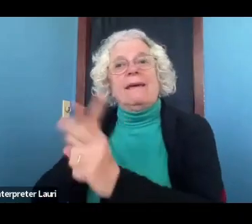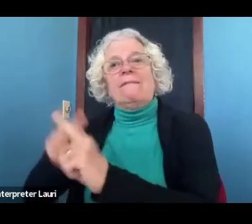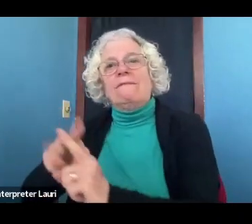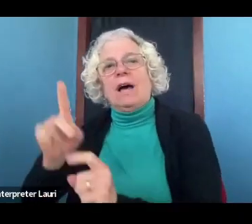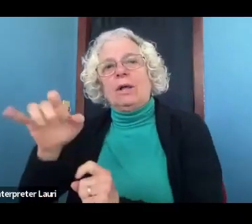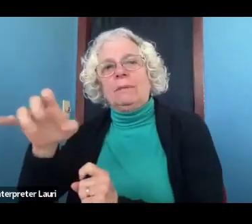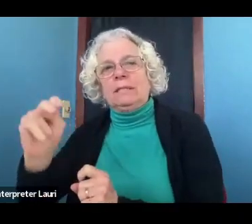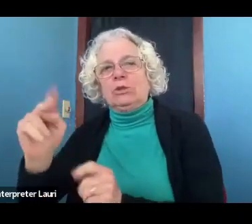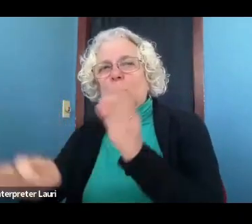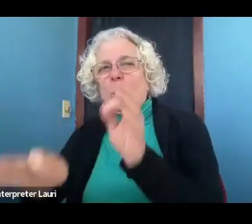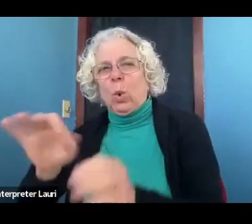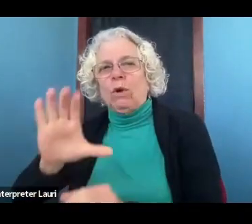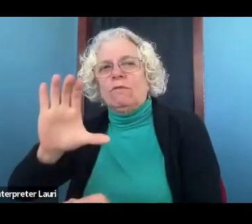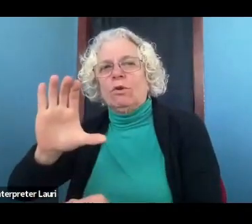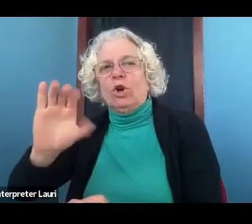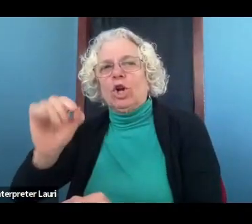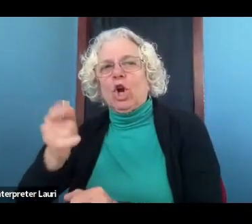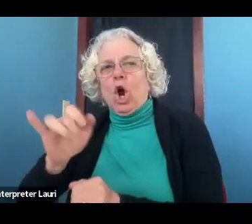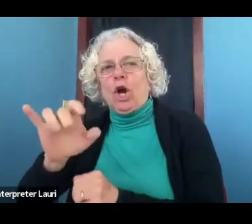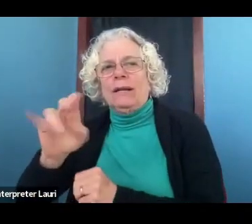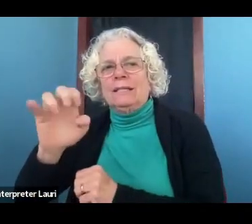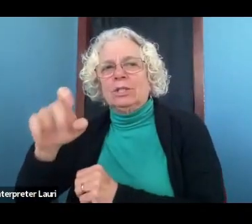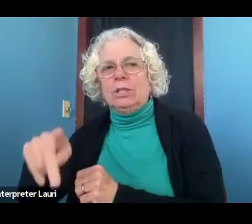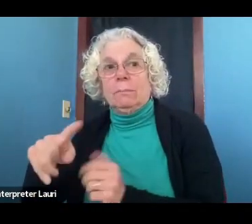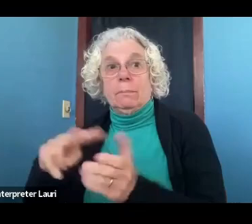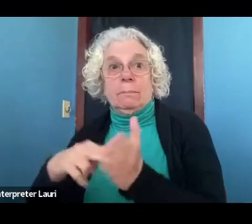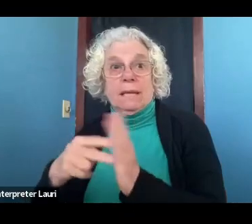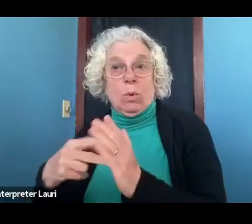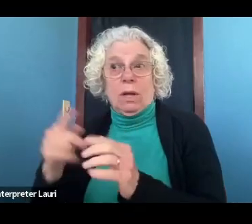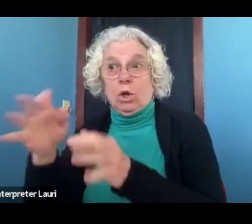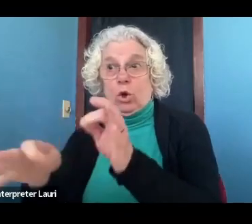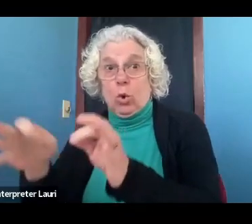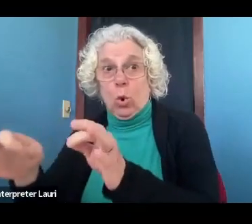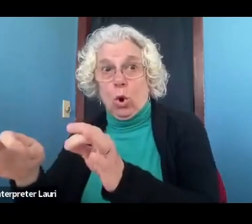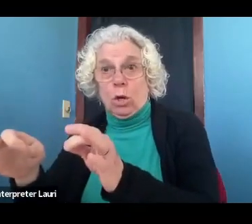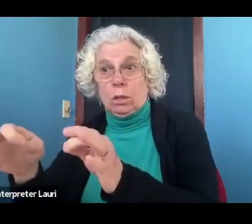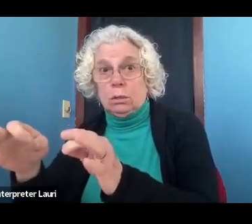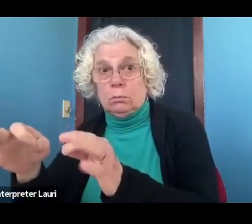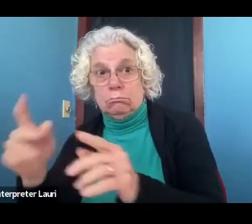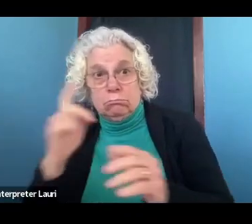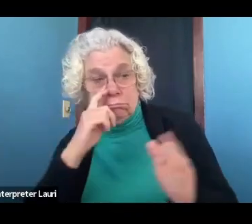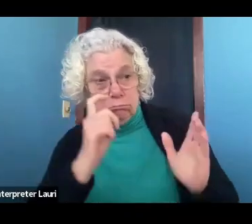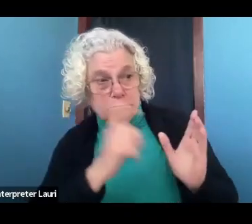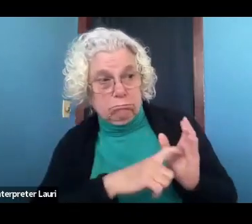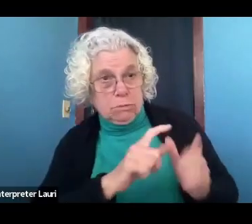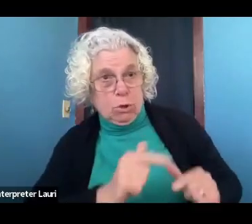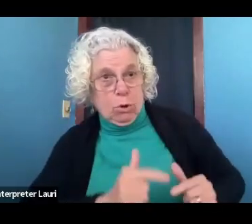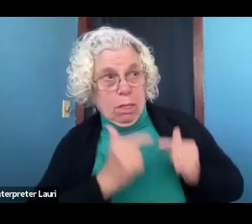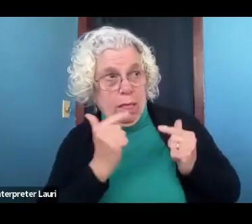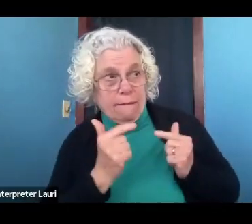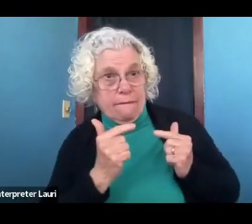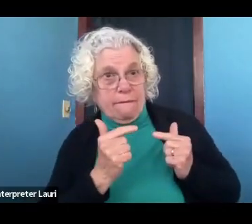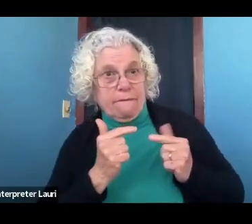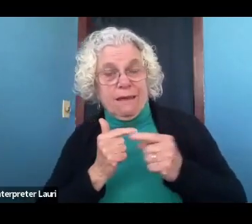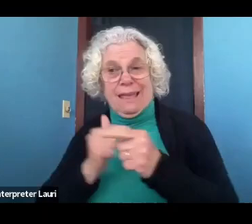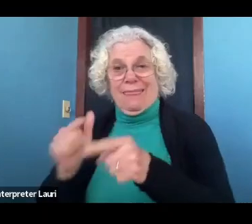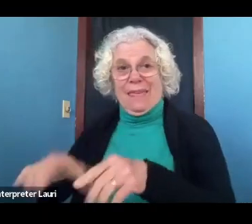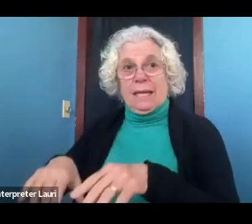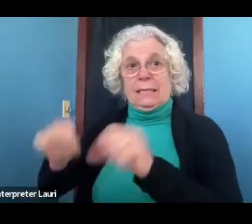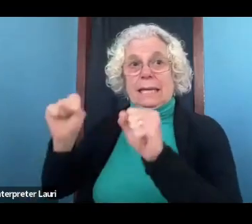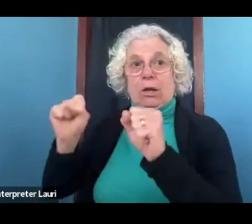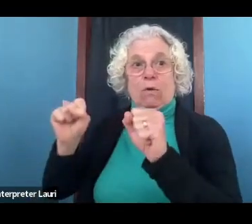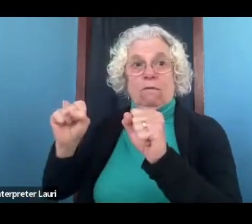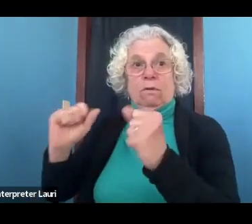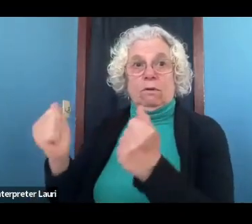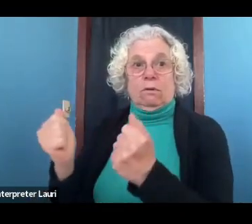certainly lose control because you have court involvement looking into your life, and then you have a guardian that can have basically